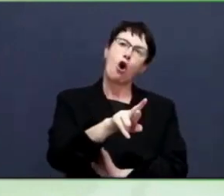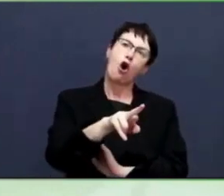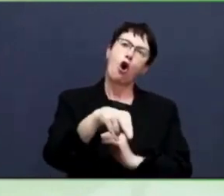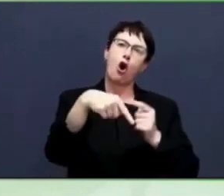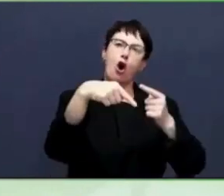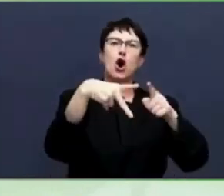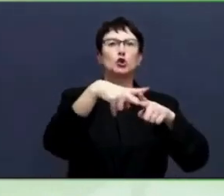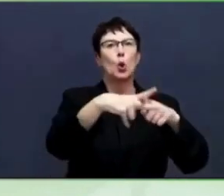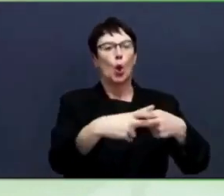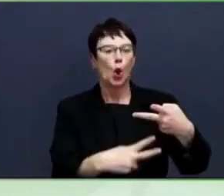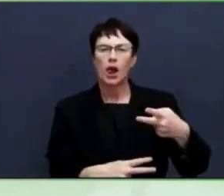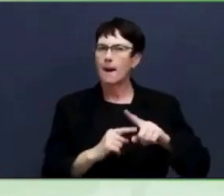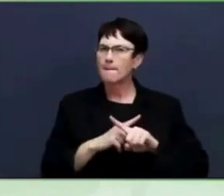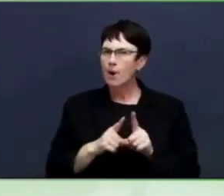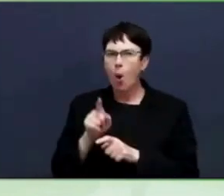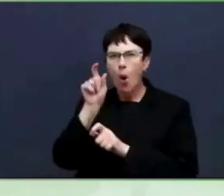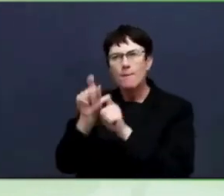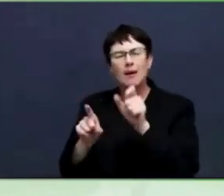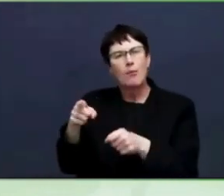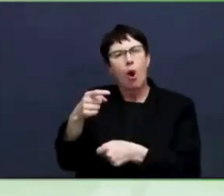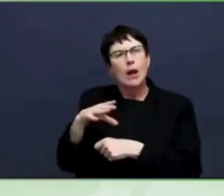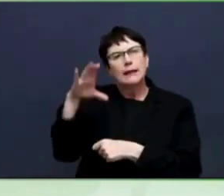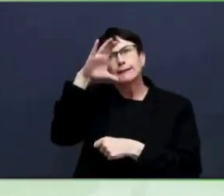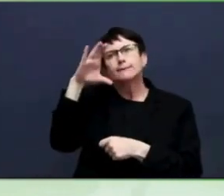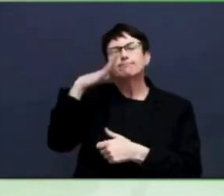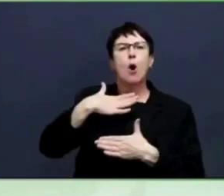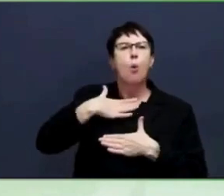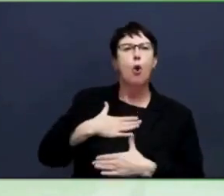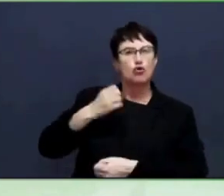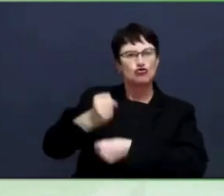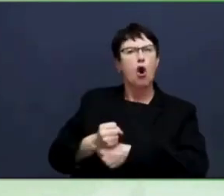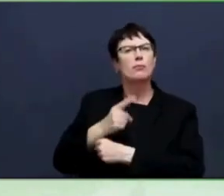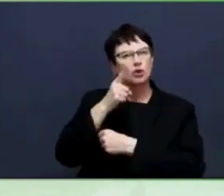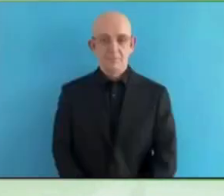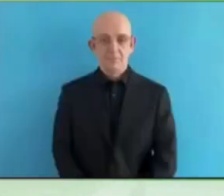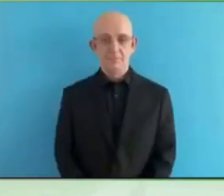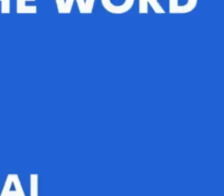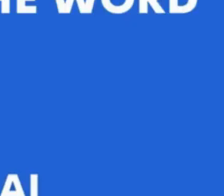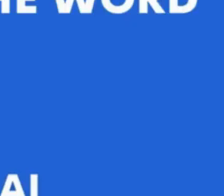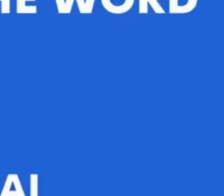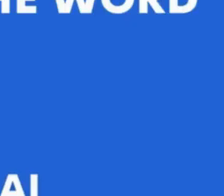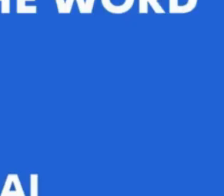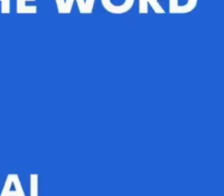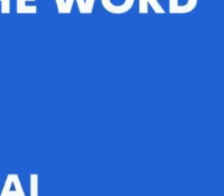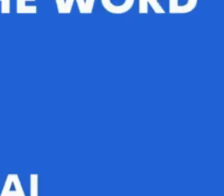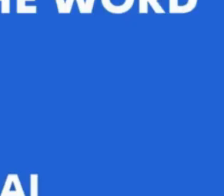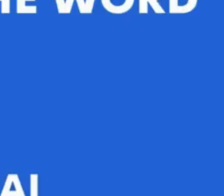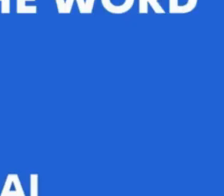Thank you, Susan.